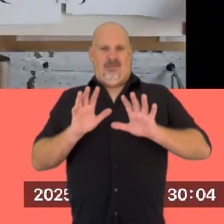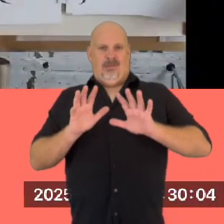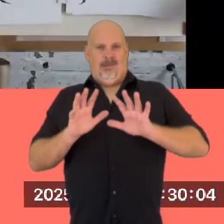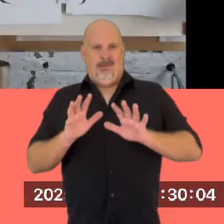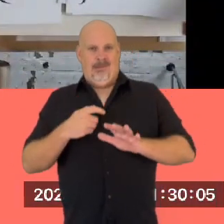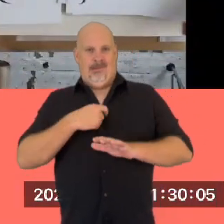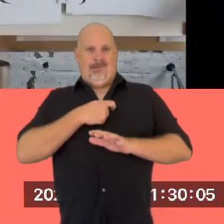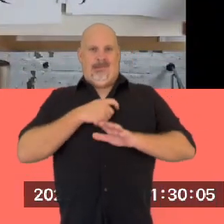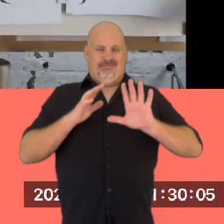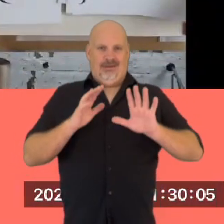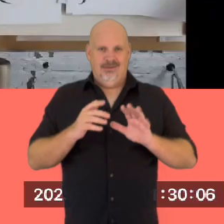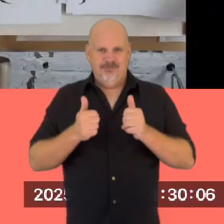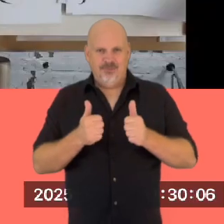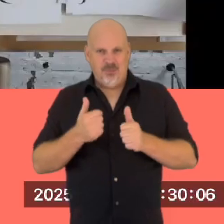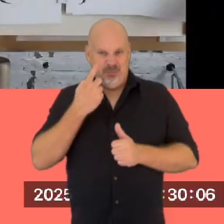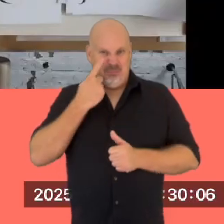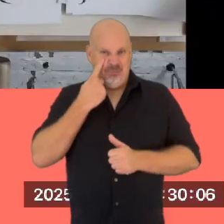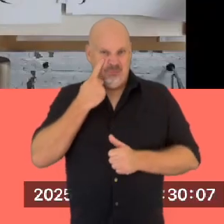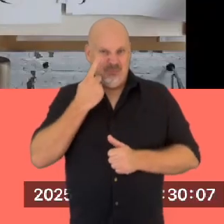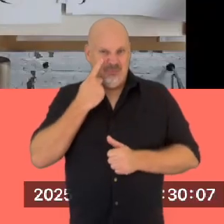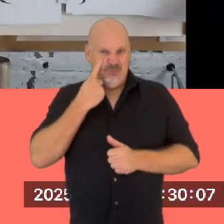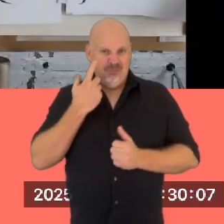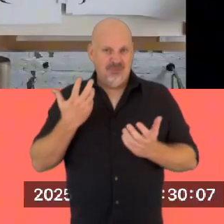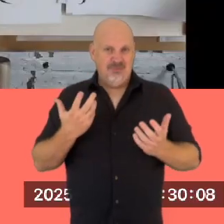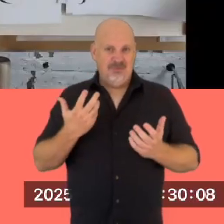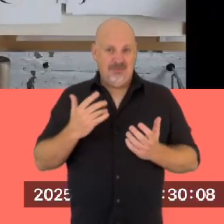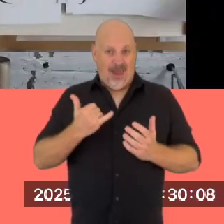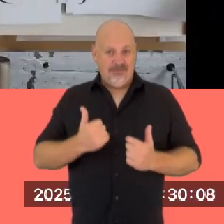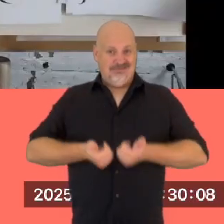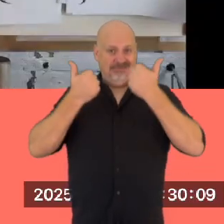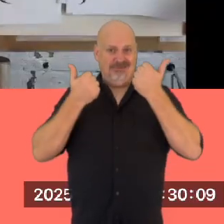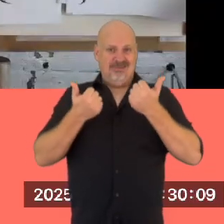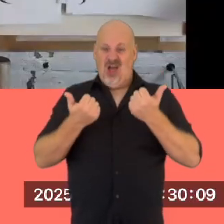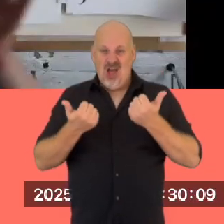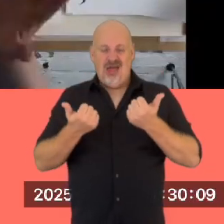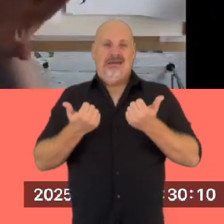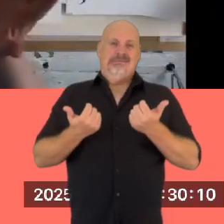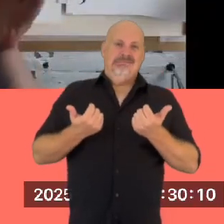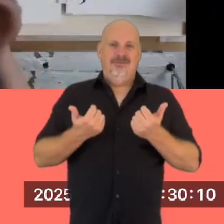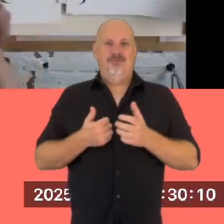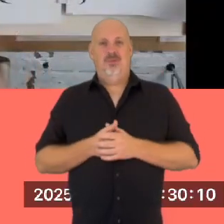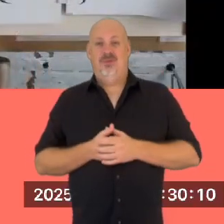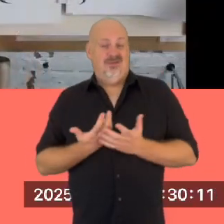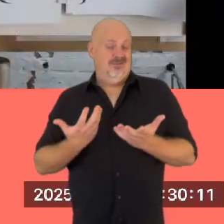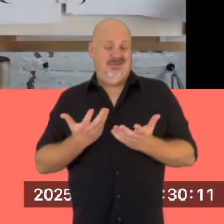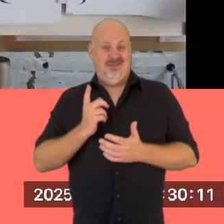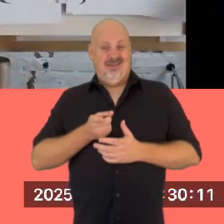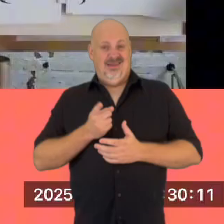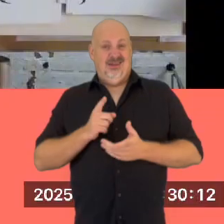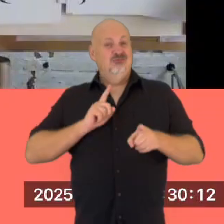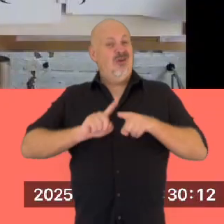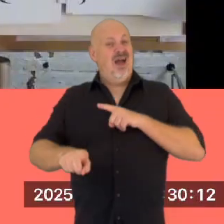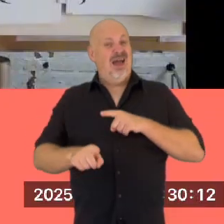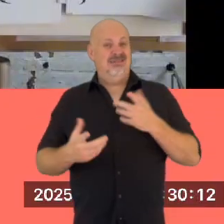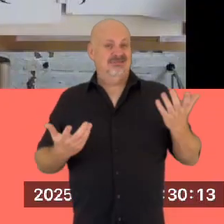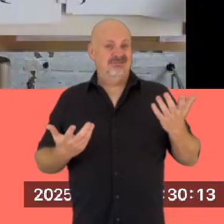watercolor stick anxiety occurring there to have a go and see what my results are. It might work, might not, but again, that's all